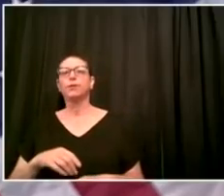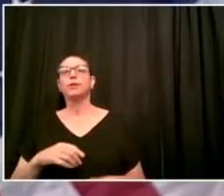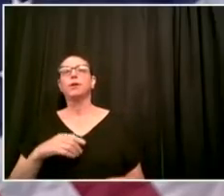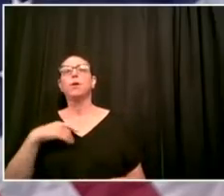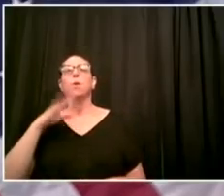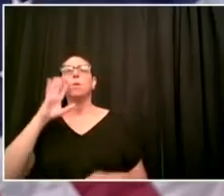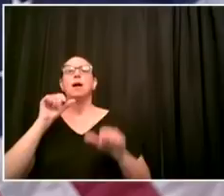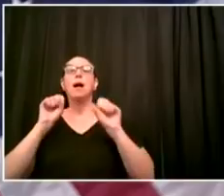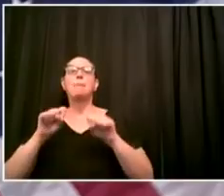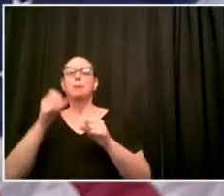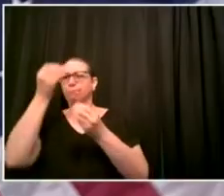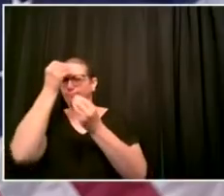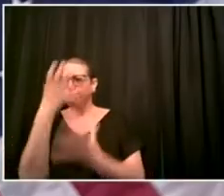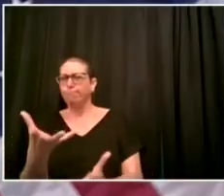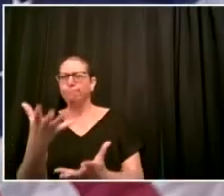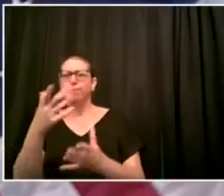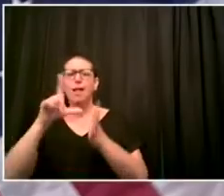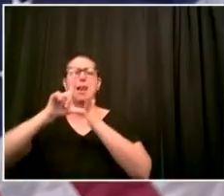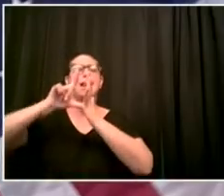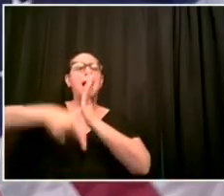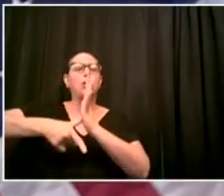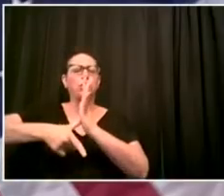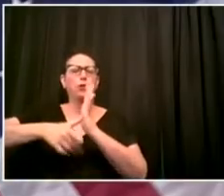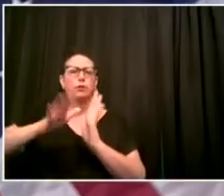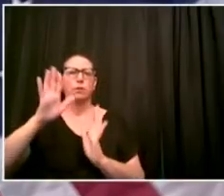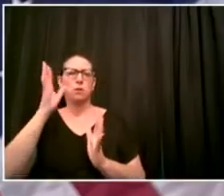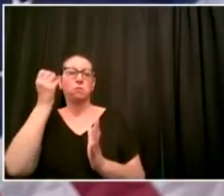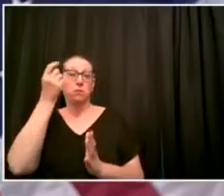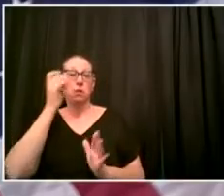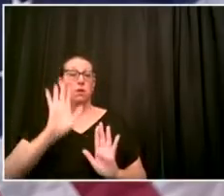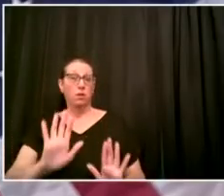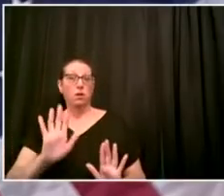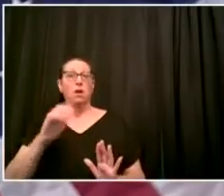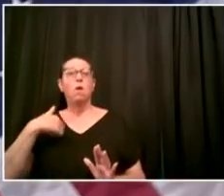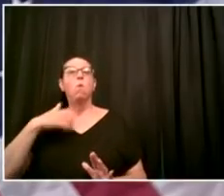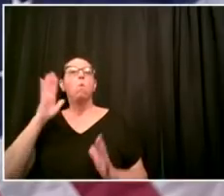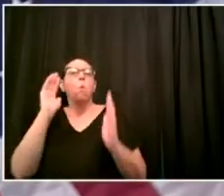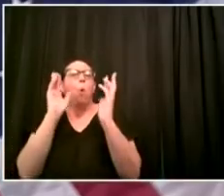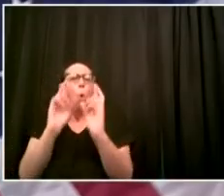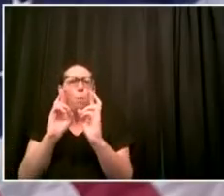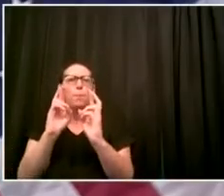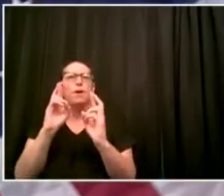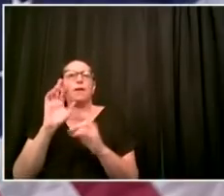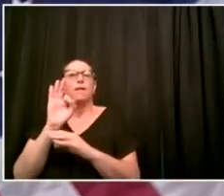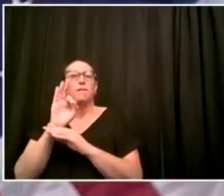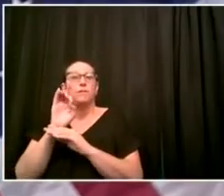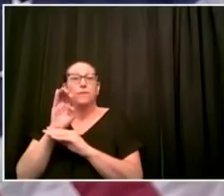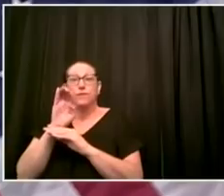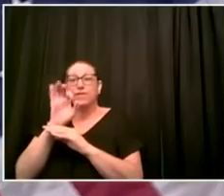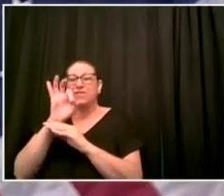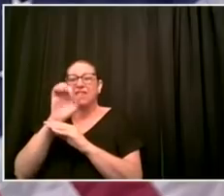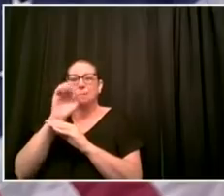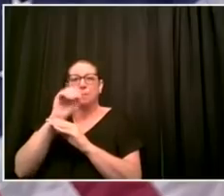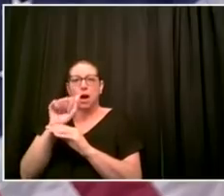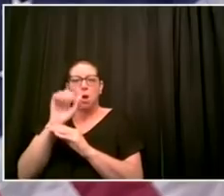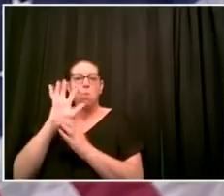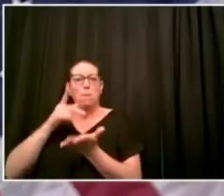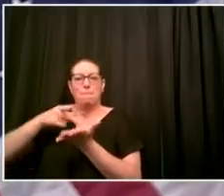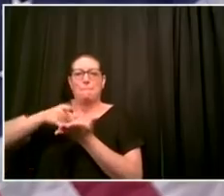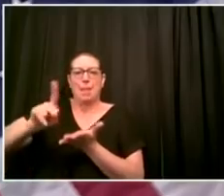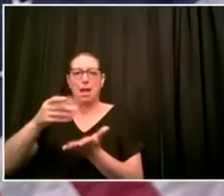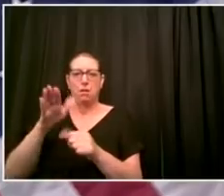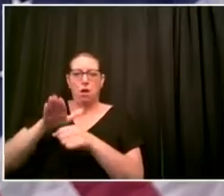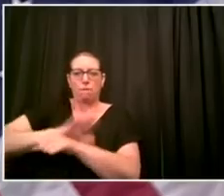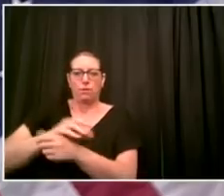reimbursement on as well. Andrea from CBS New York is up next. Andrea. Hi, good morning,